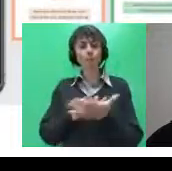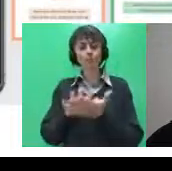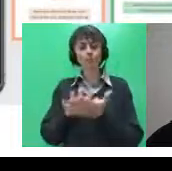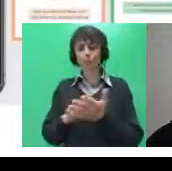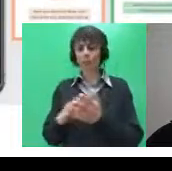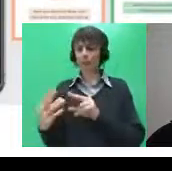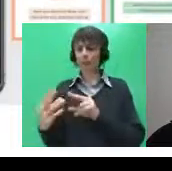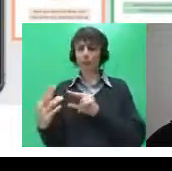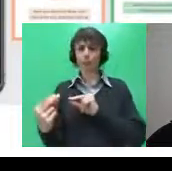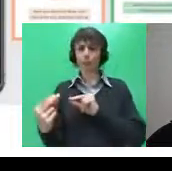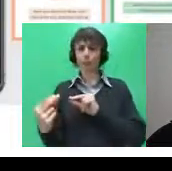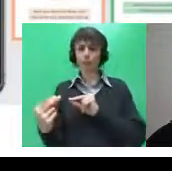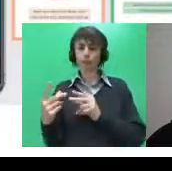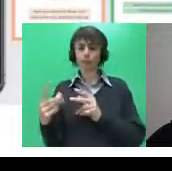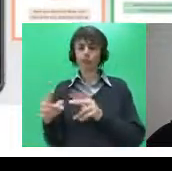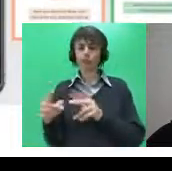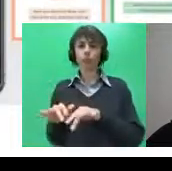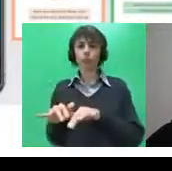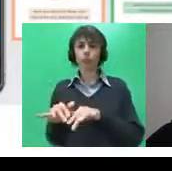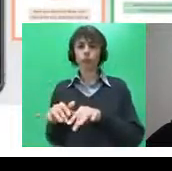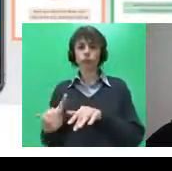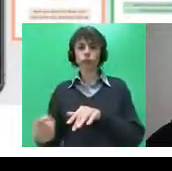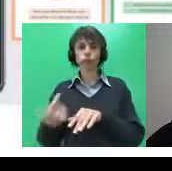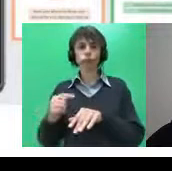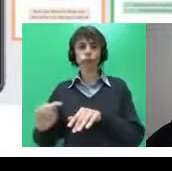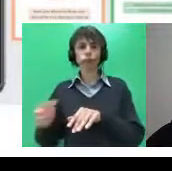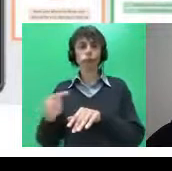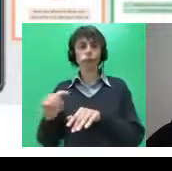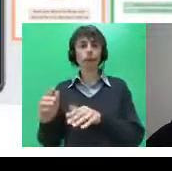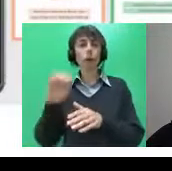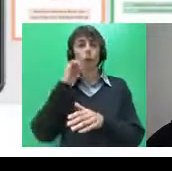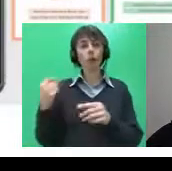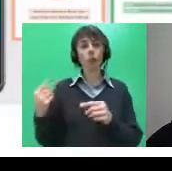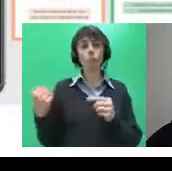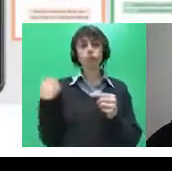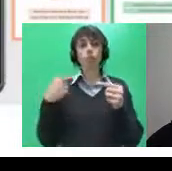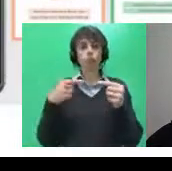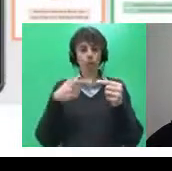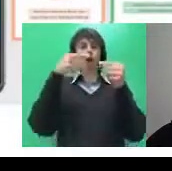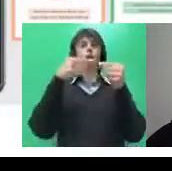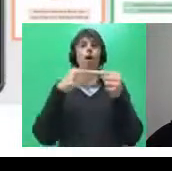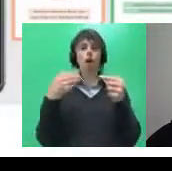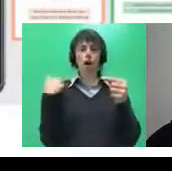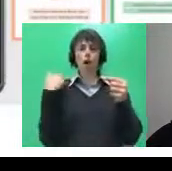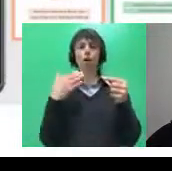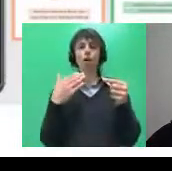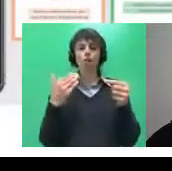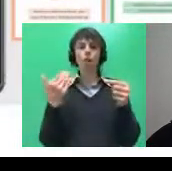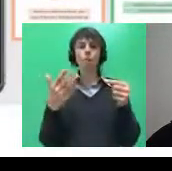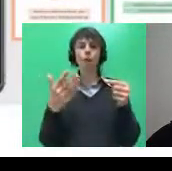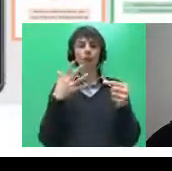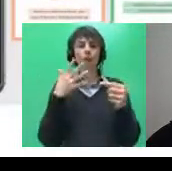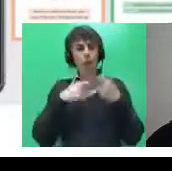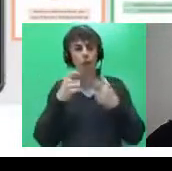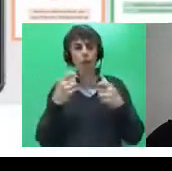active. And then alongside that, some basic activity ideas in the form of a suite